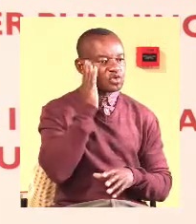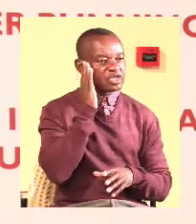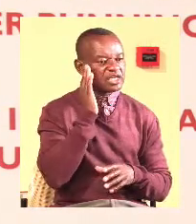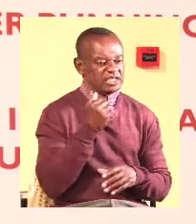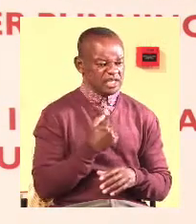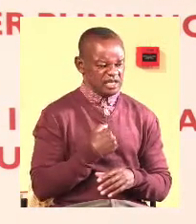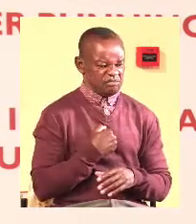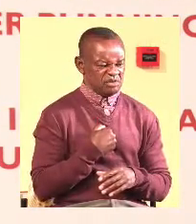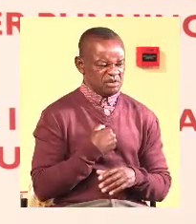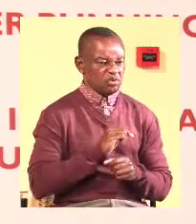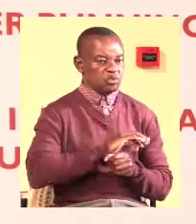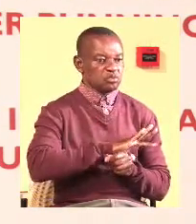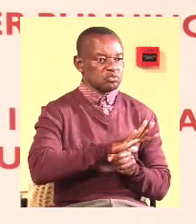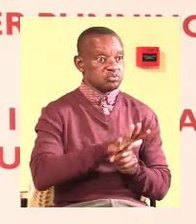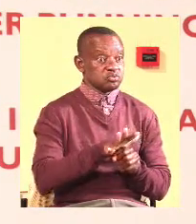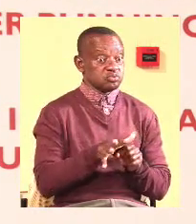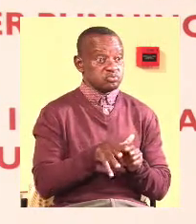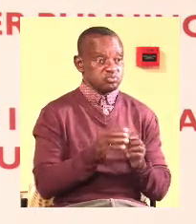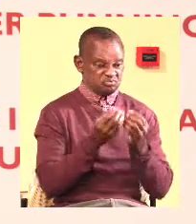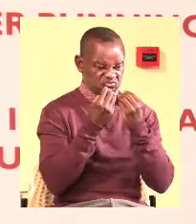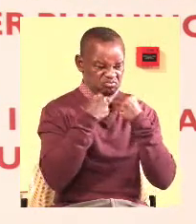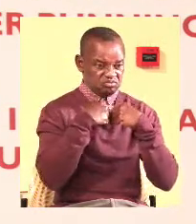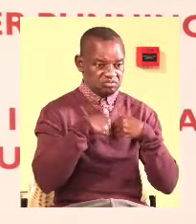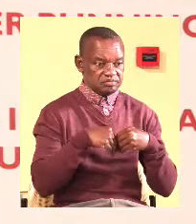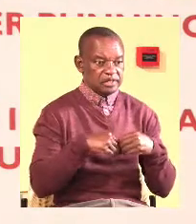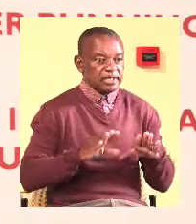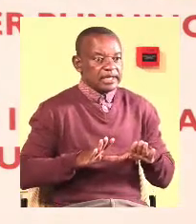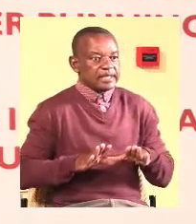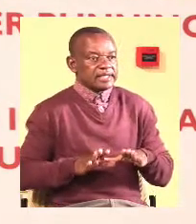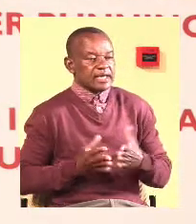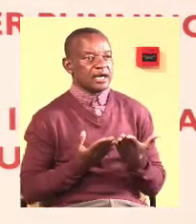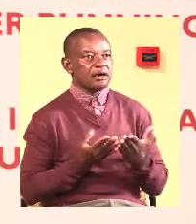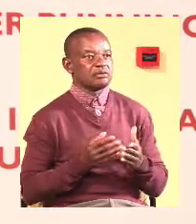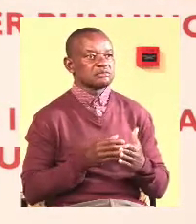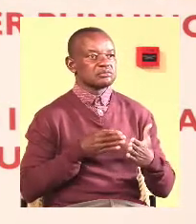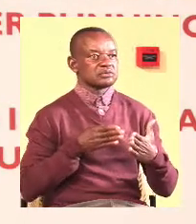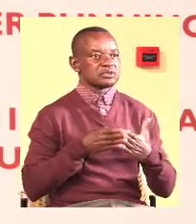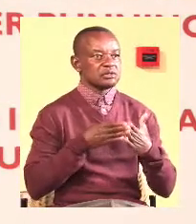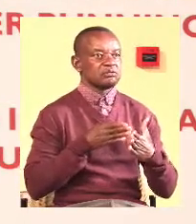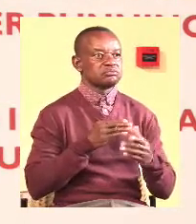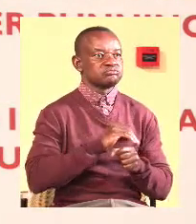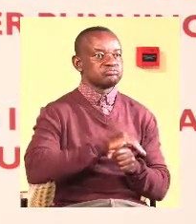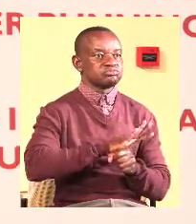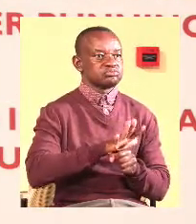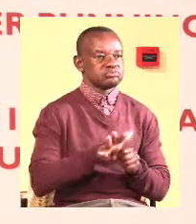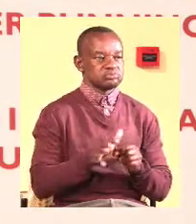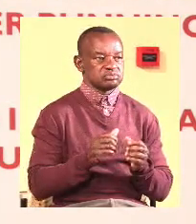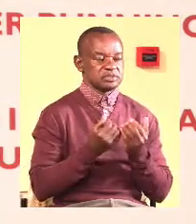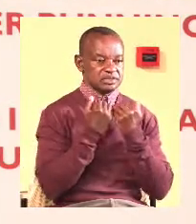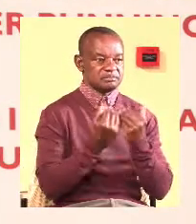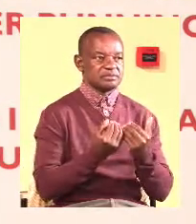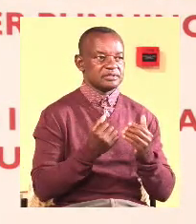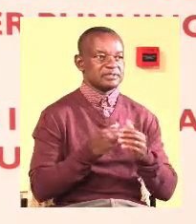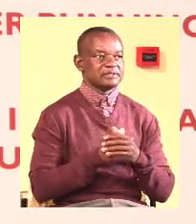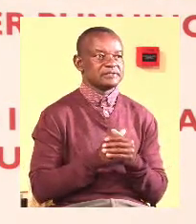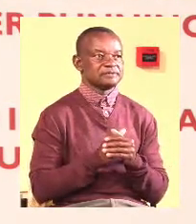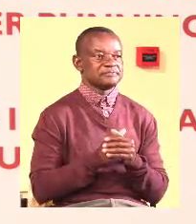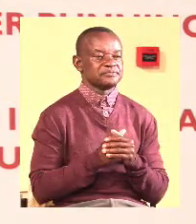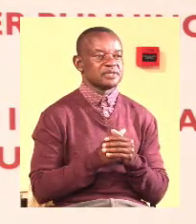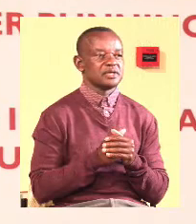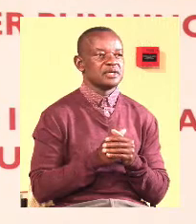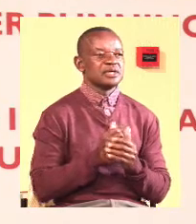and how can we prevent that. That is very important. Because, you know, people have been saying anxiety is being